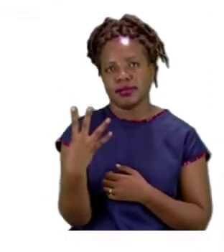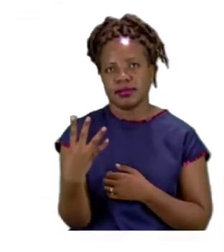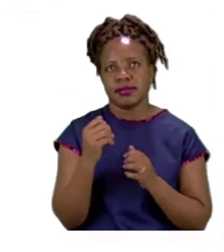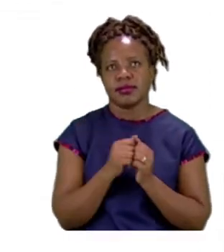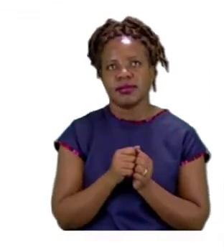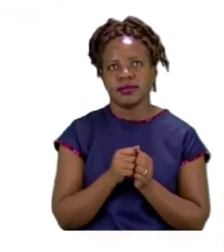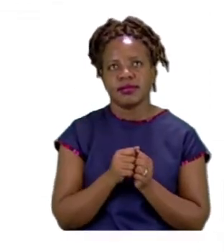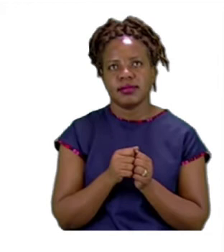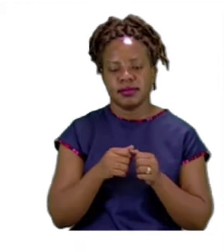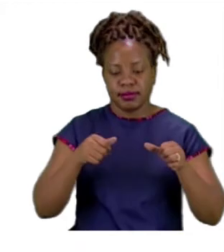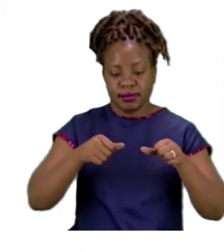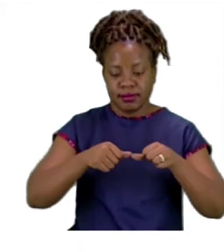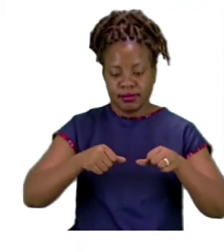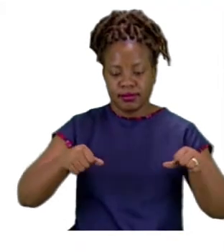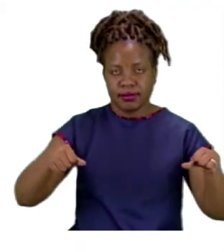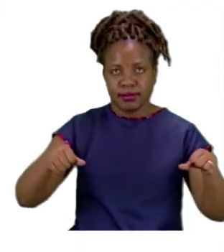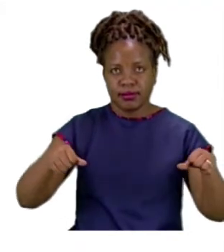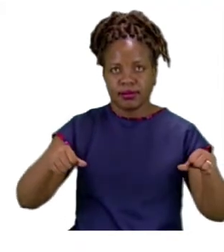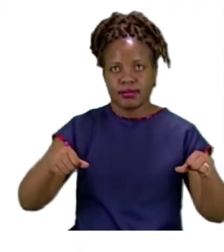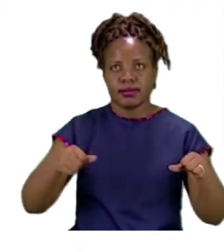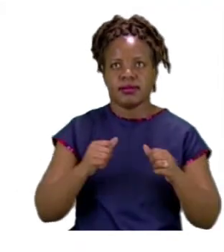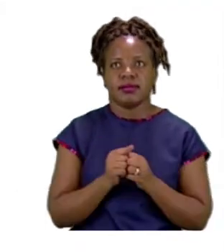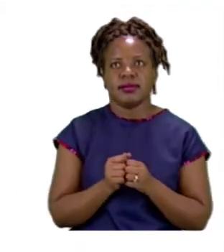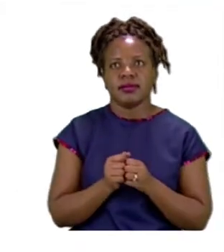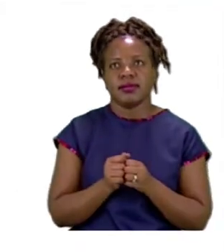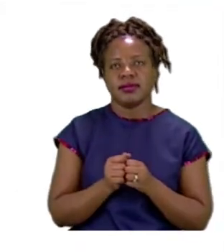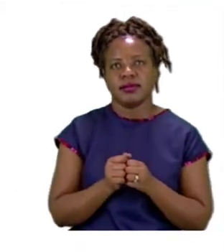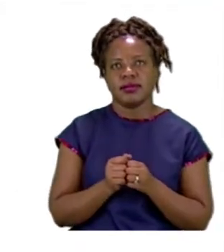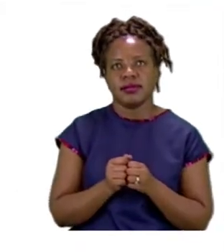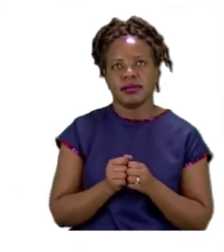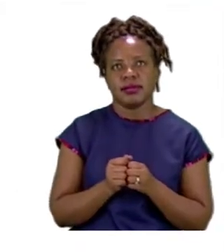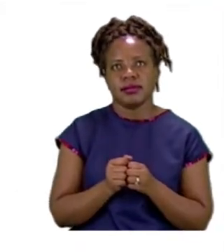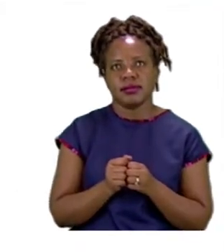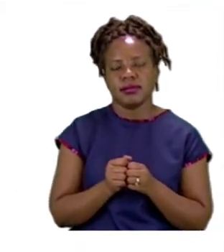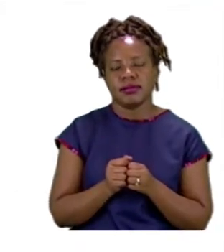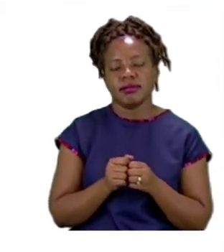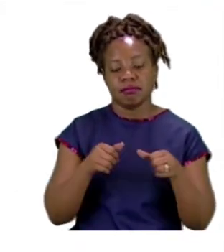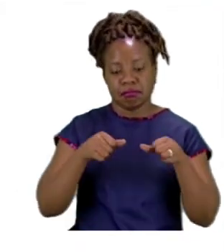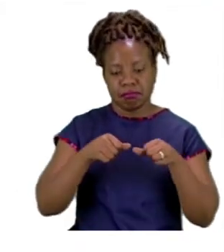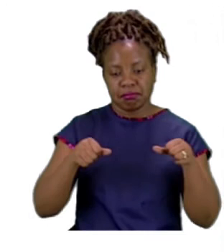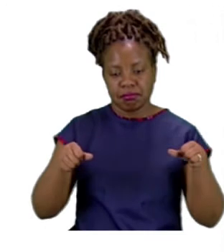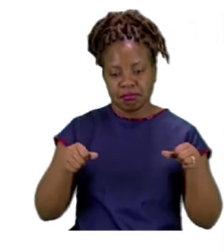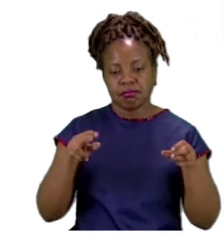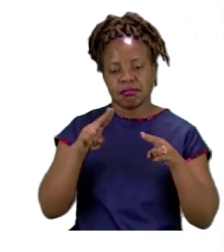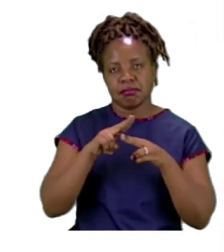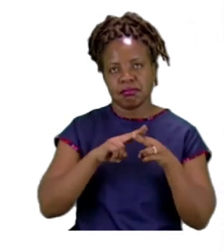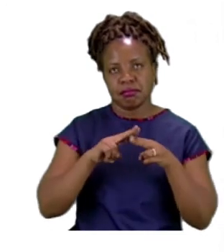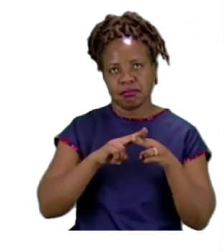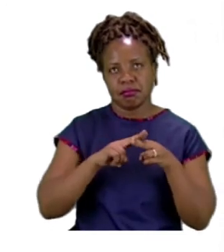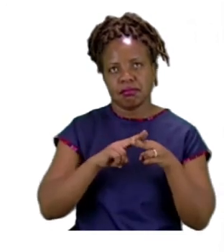doing length and we are going to be measuring in centimeters with